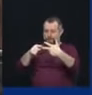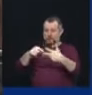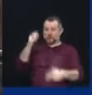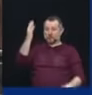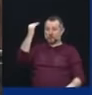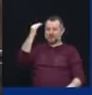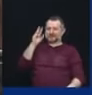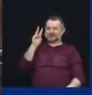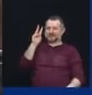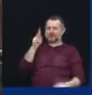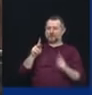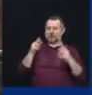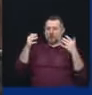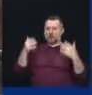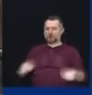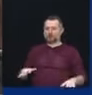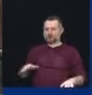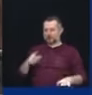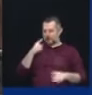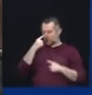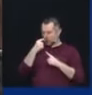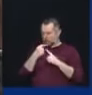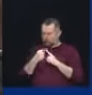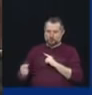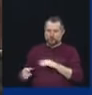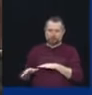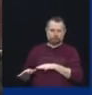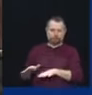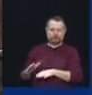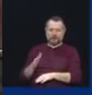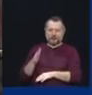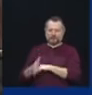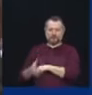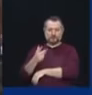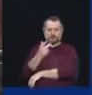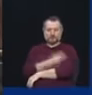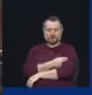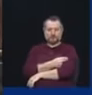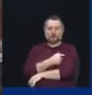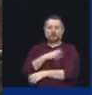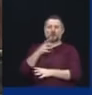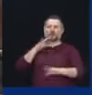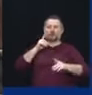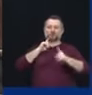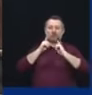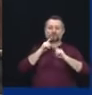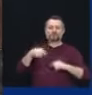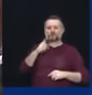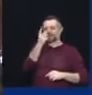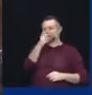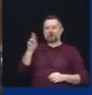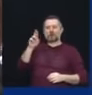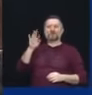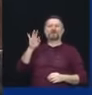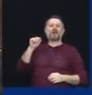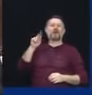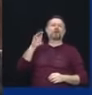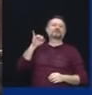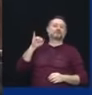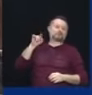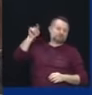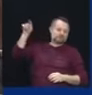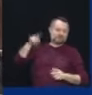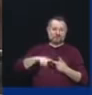adverse reaction to Johnson & Johnson. I spoke to Dr. Fauci and Dr. Walensky, who's head of the